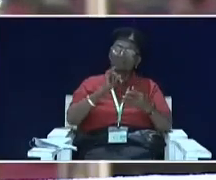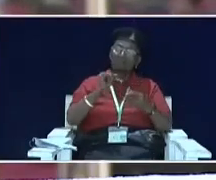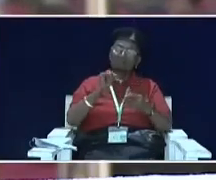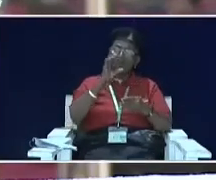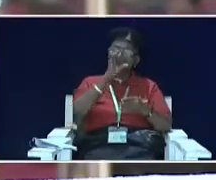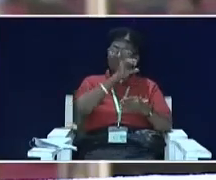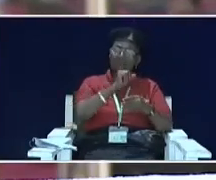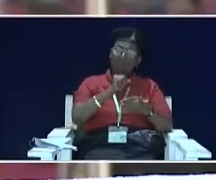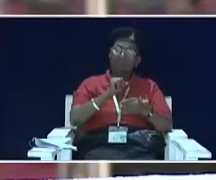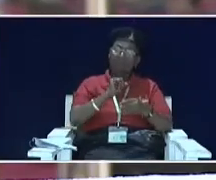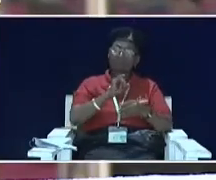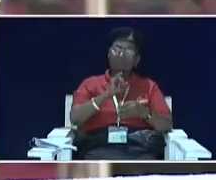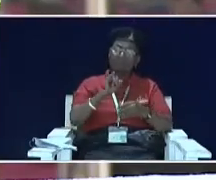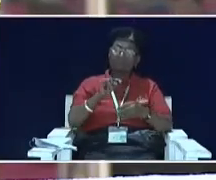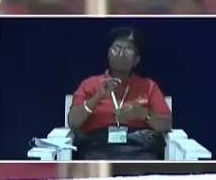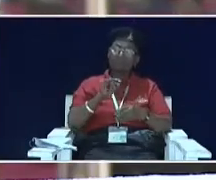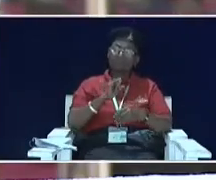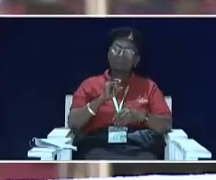power.